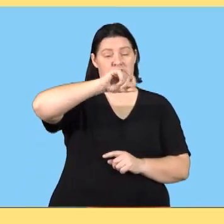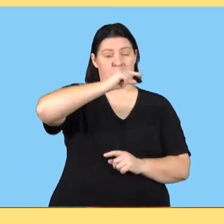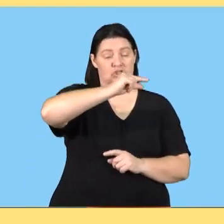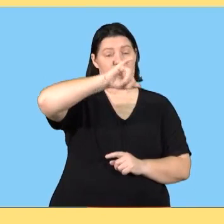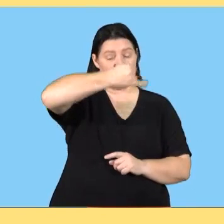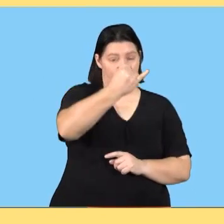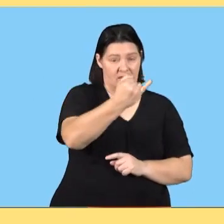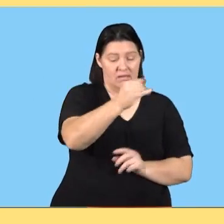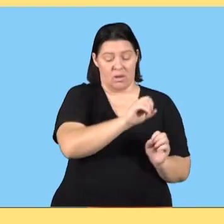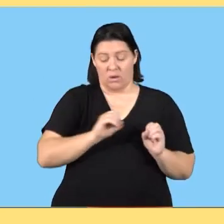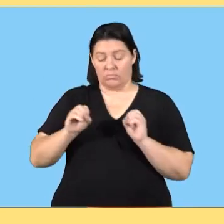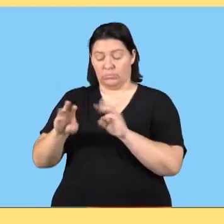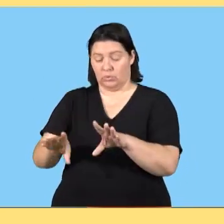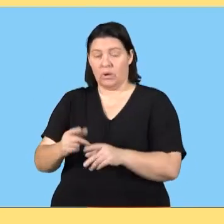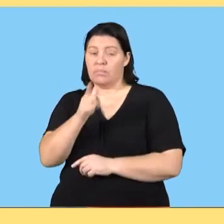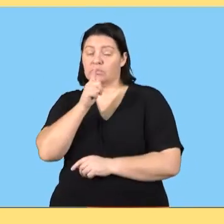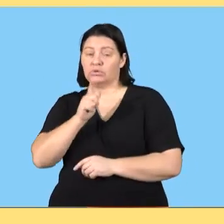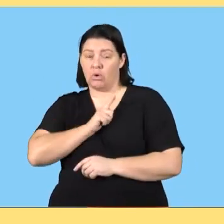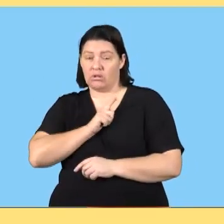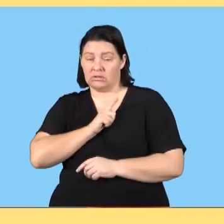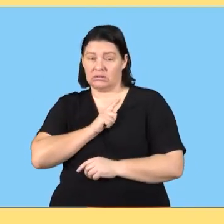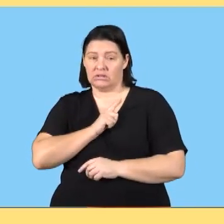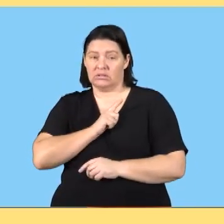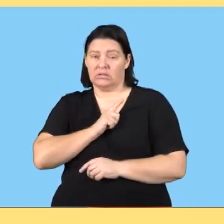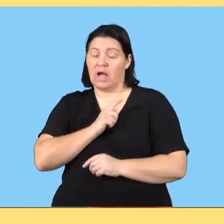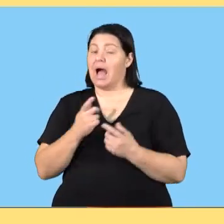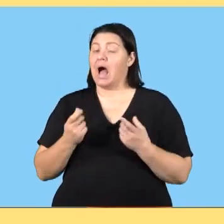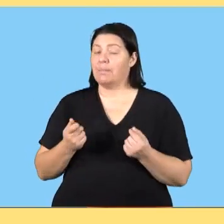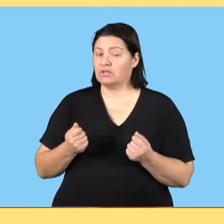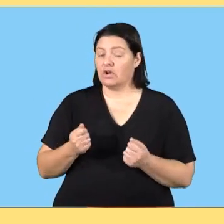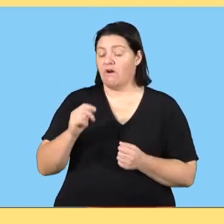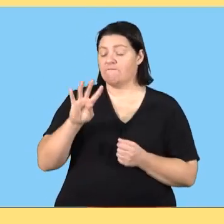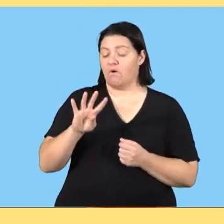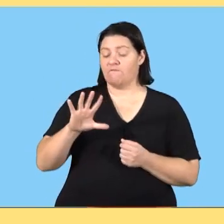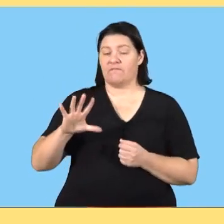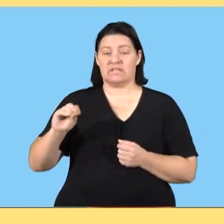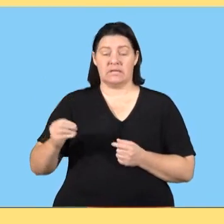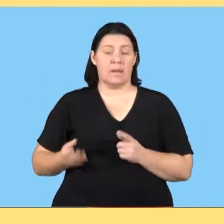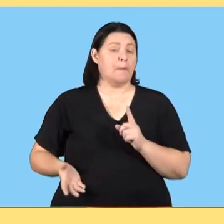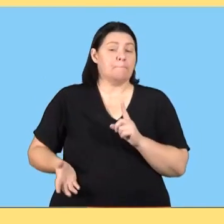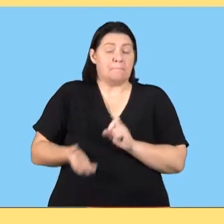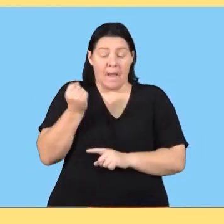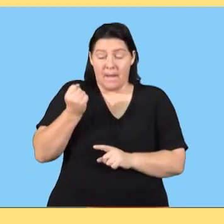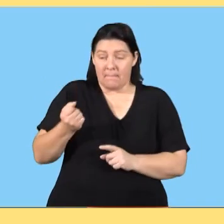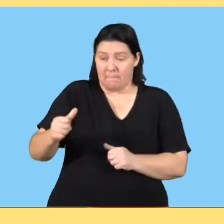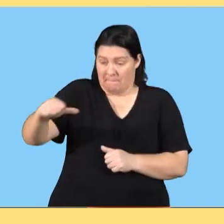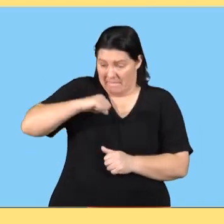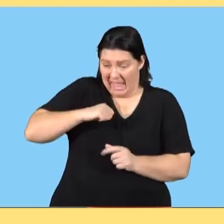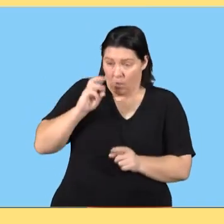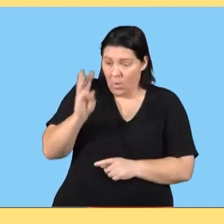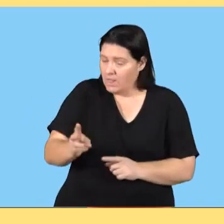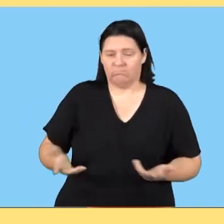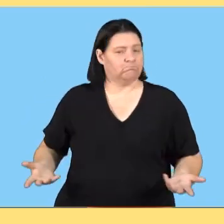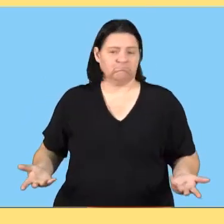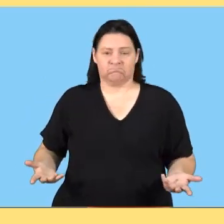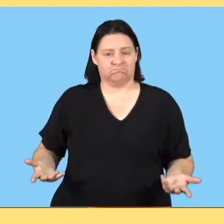journal. And we are told here that there is an amount of 450 that we're not going to receive again. So